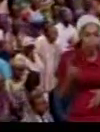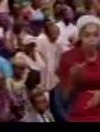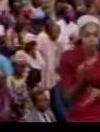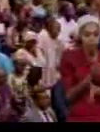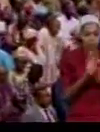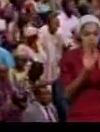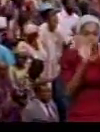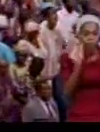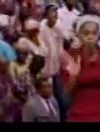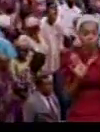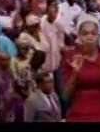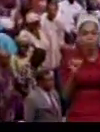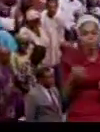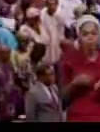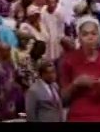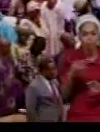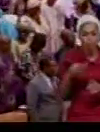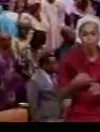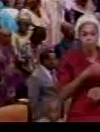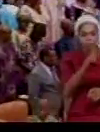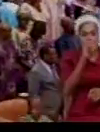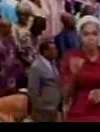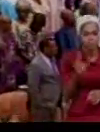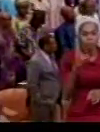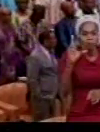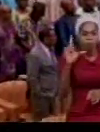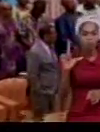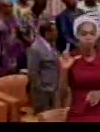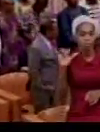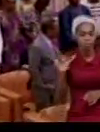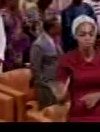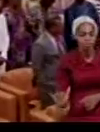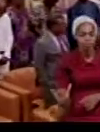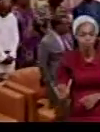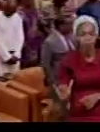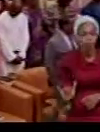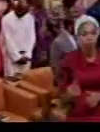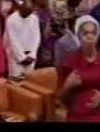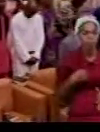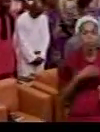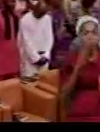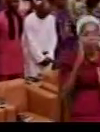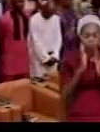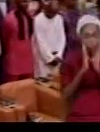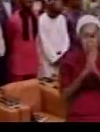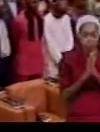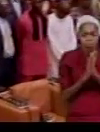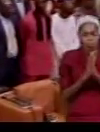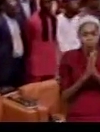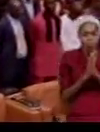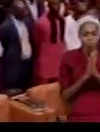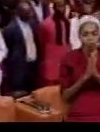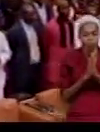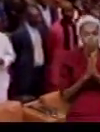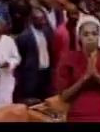in this month of July. And we are going to raise our voices to the Lord in prayer